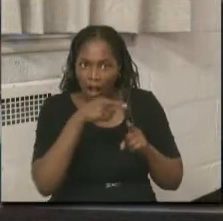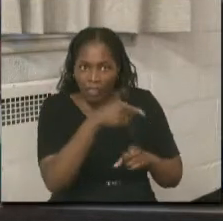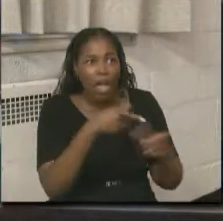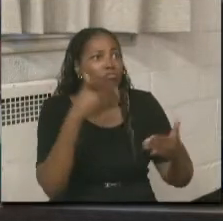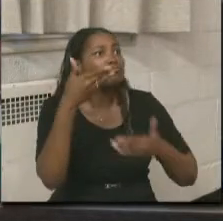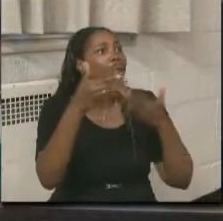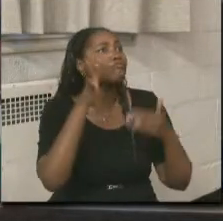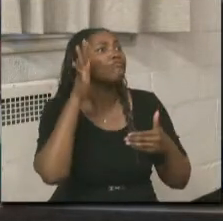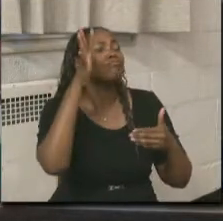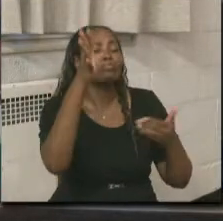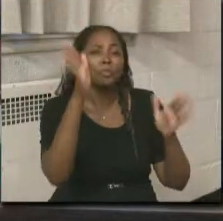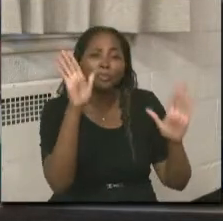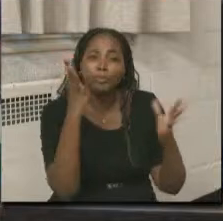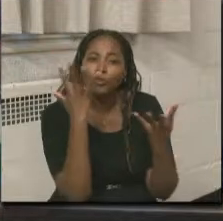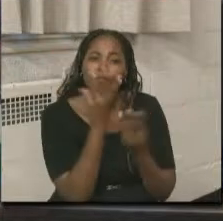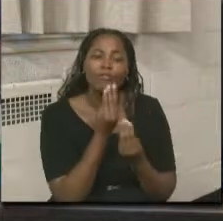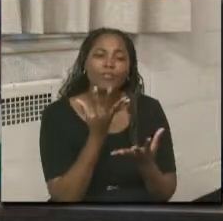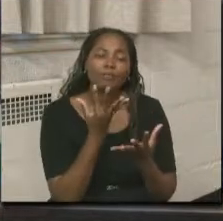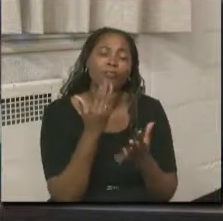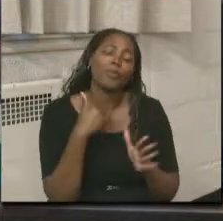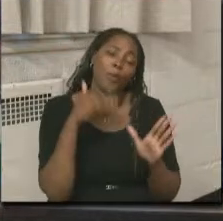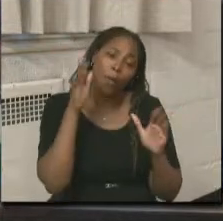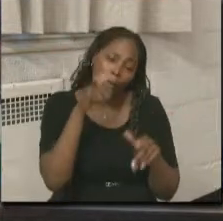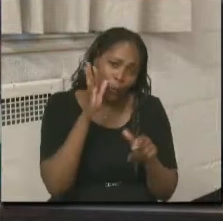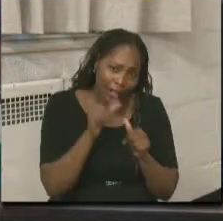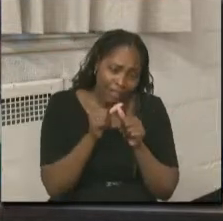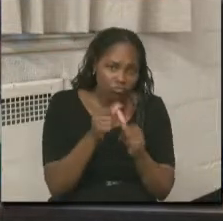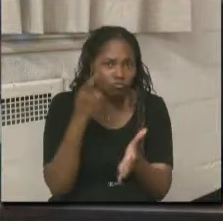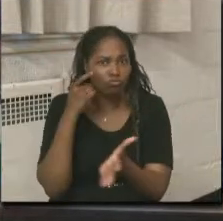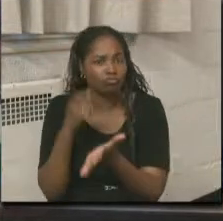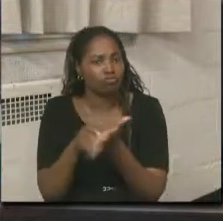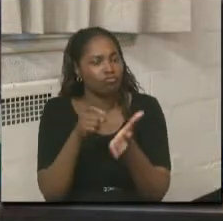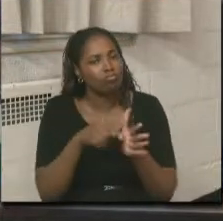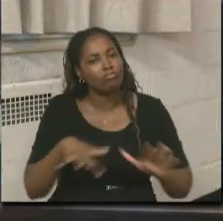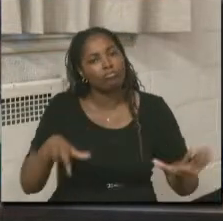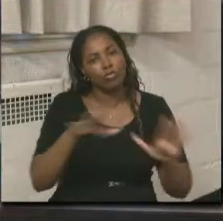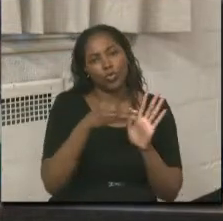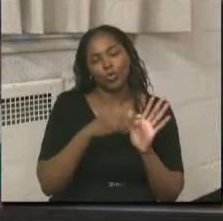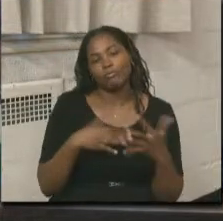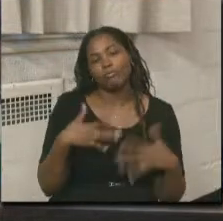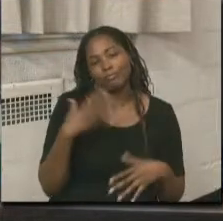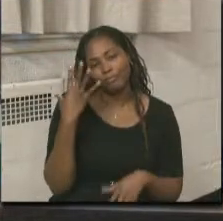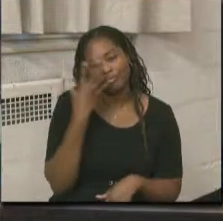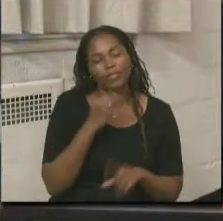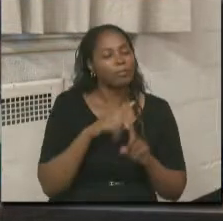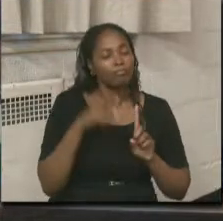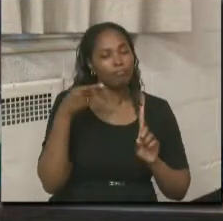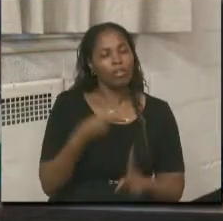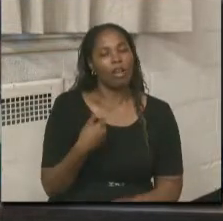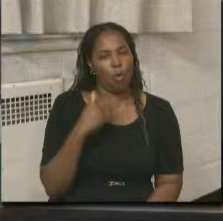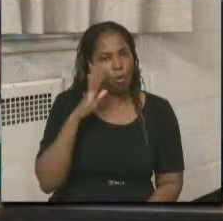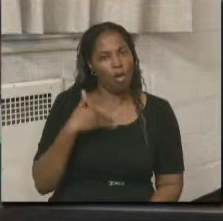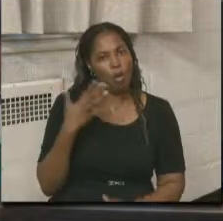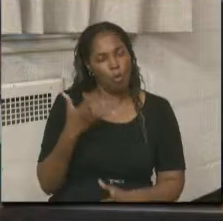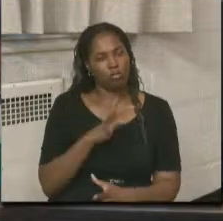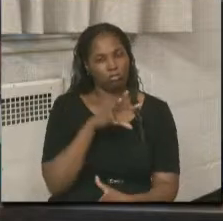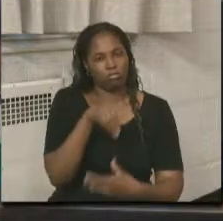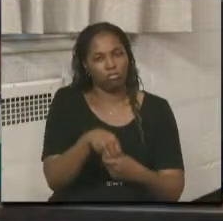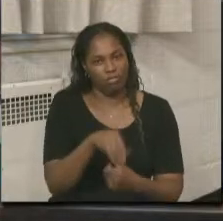here. But I knew, like I said, I wanted to be a part of that. And I knew it would be on this board and in